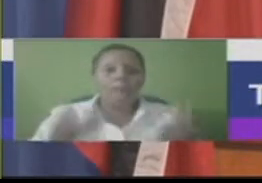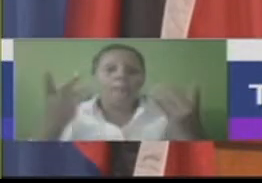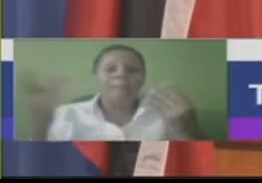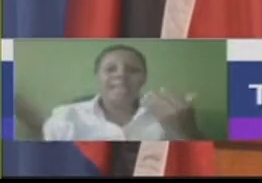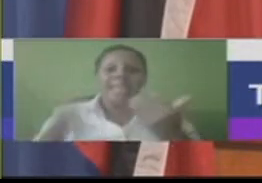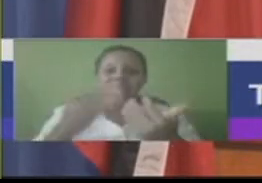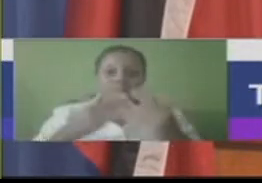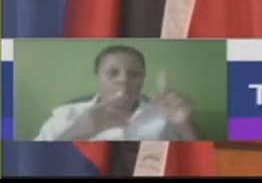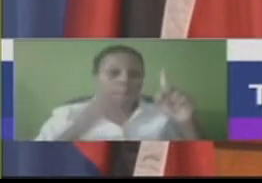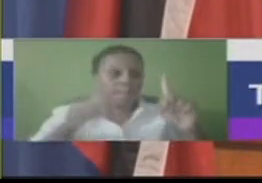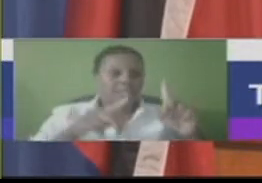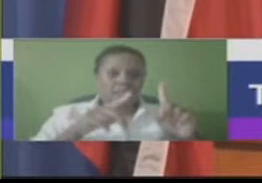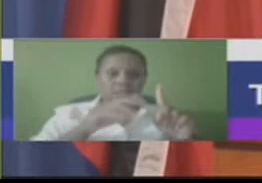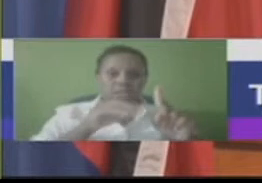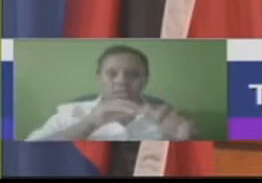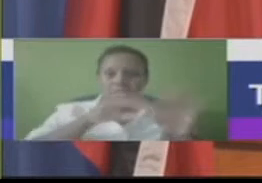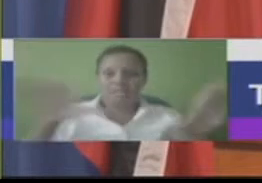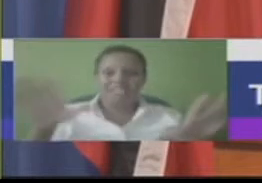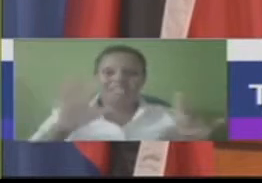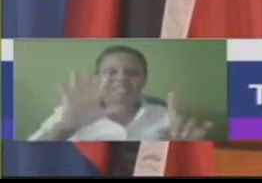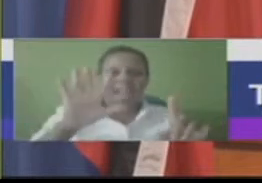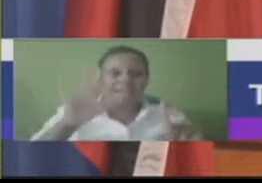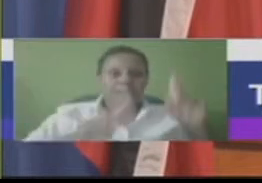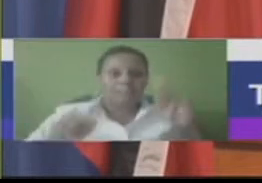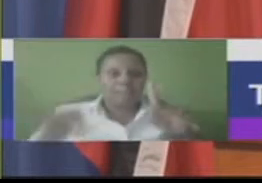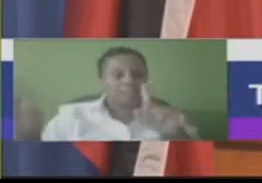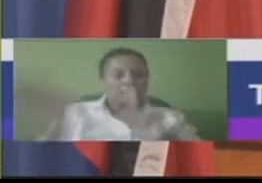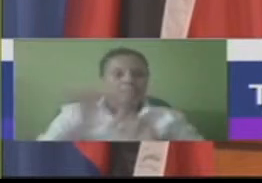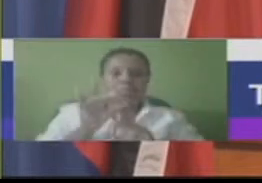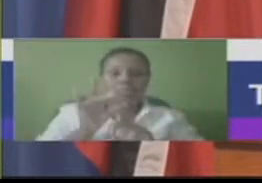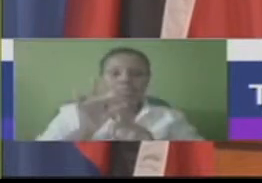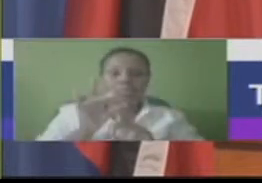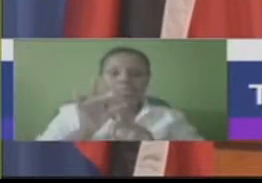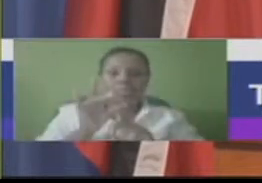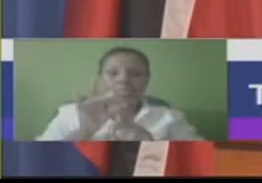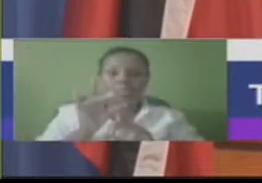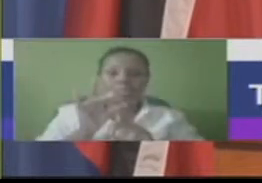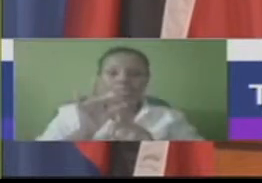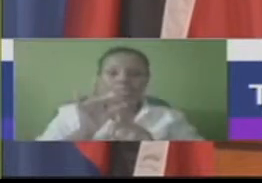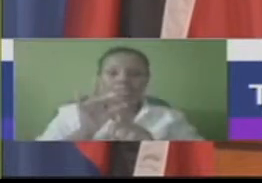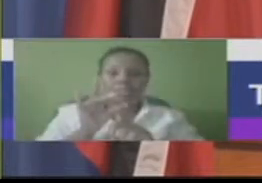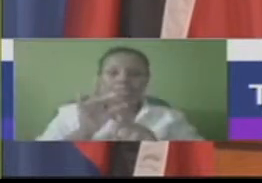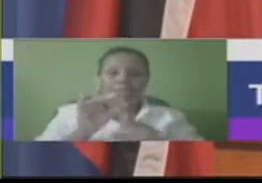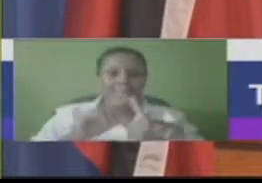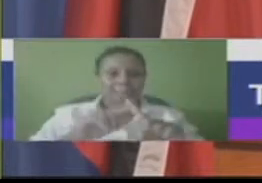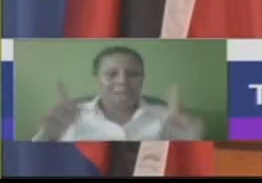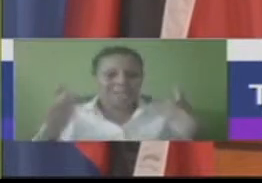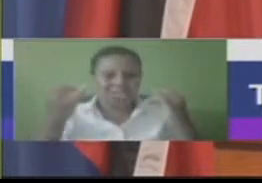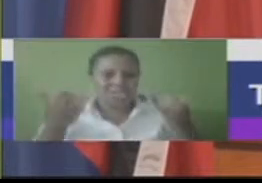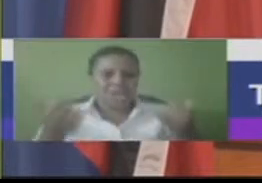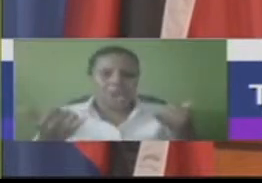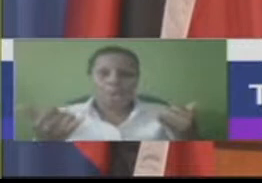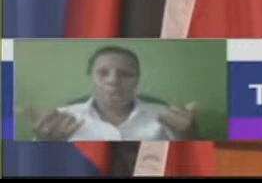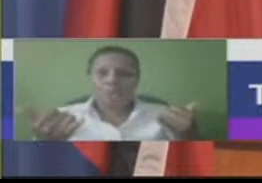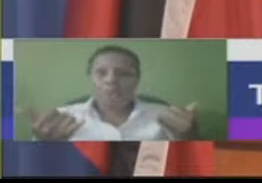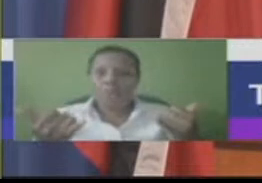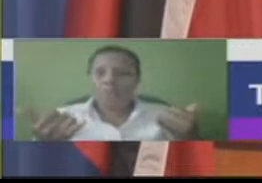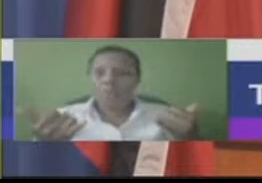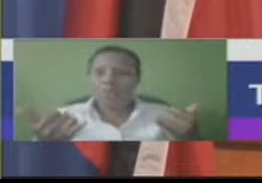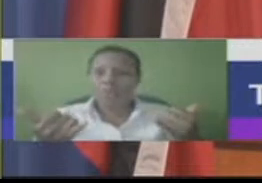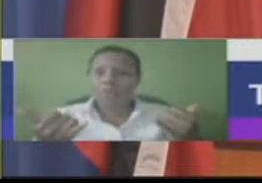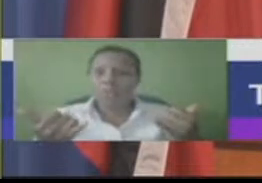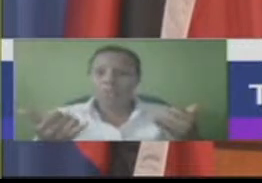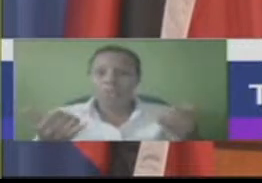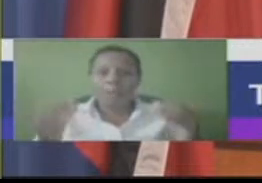5 persons. The Delta variant can go anywhere between 1 person transmitting up to 8 persons from one